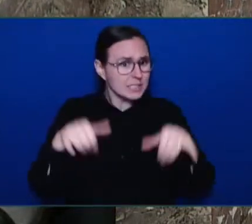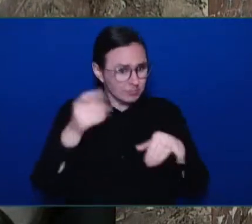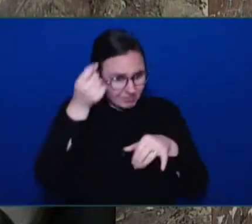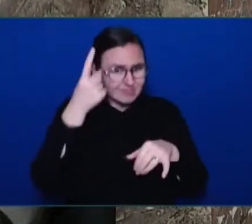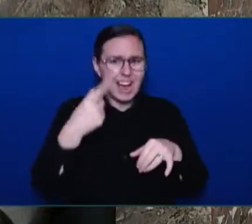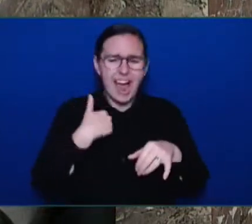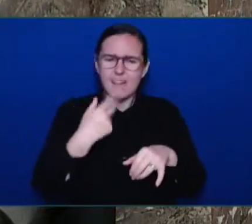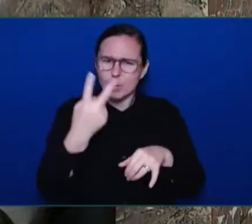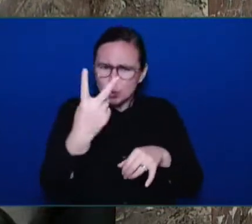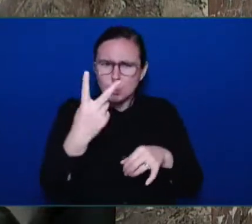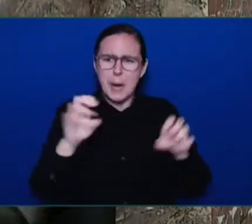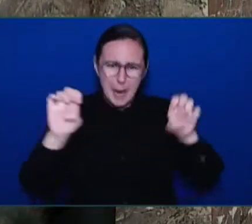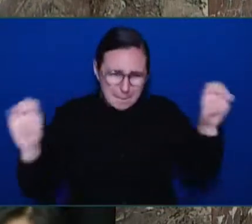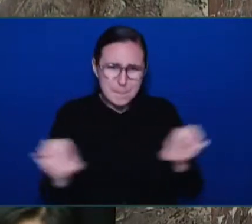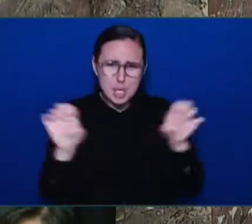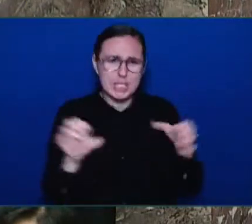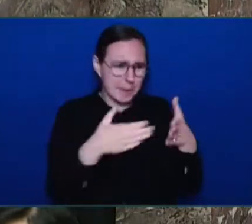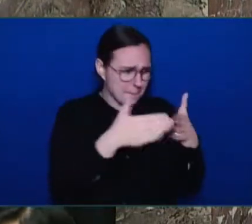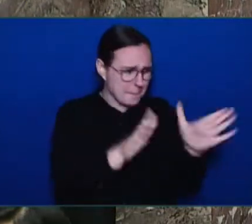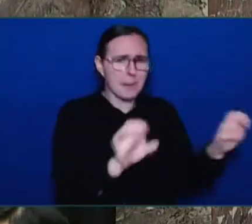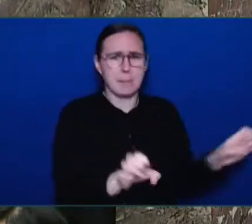are doing an outstanding job.